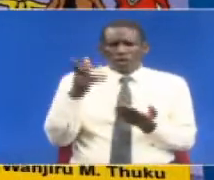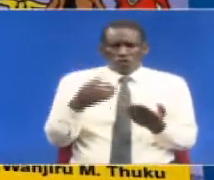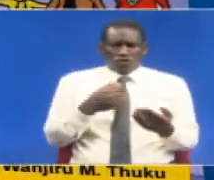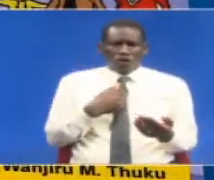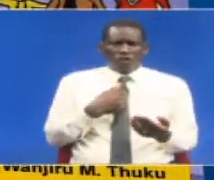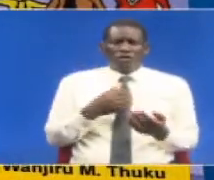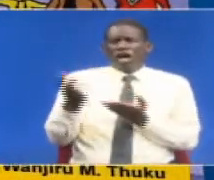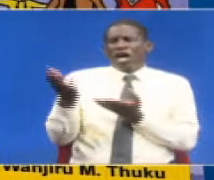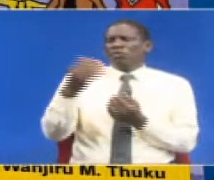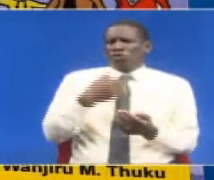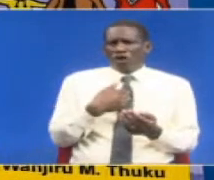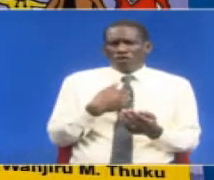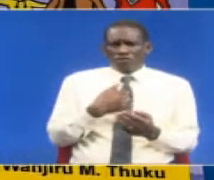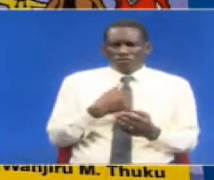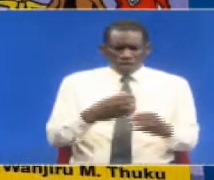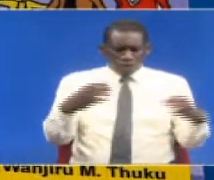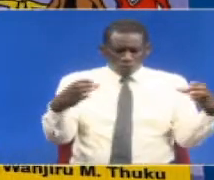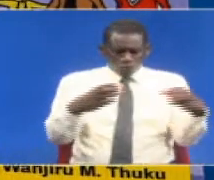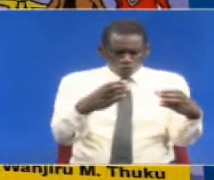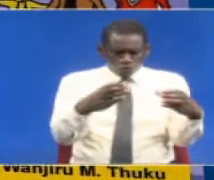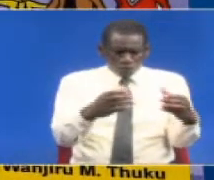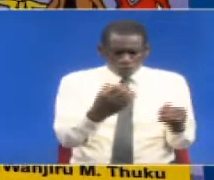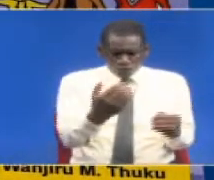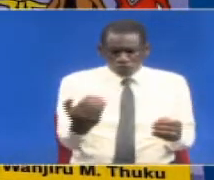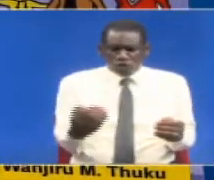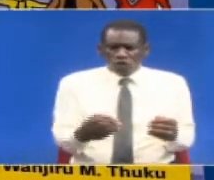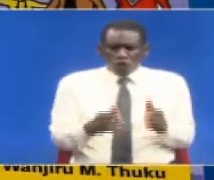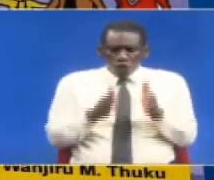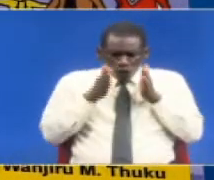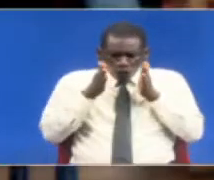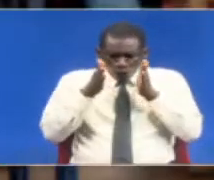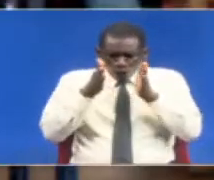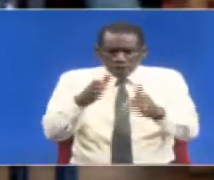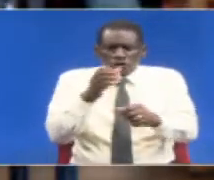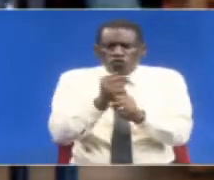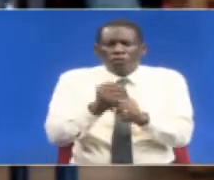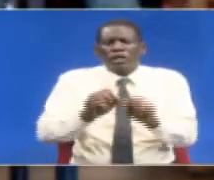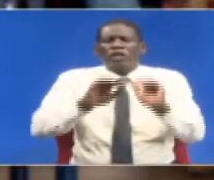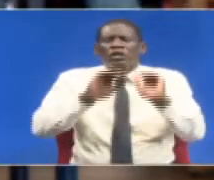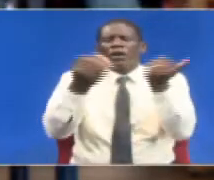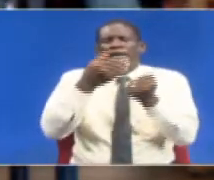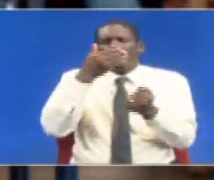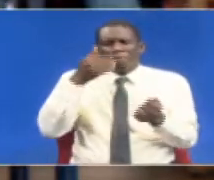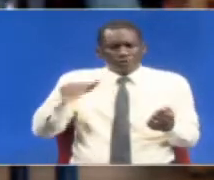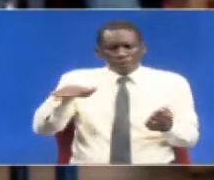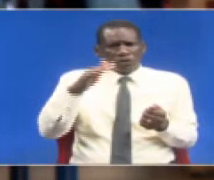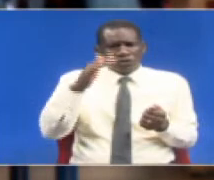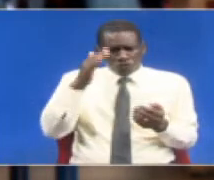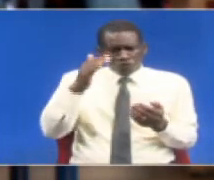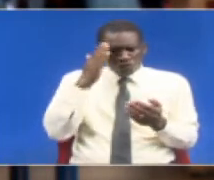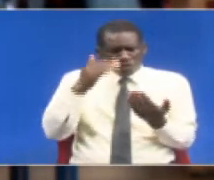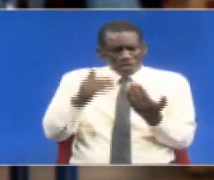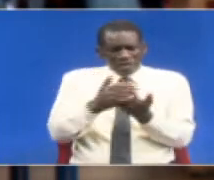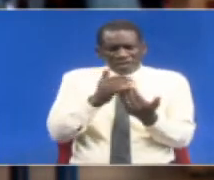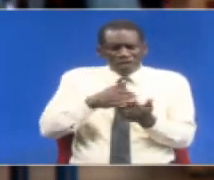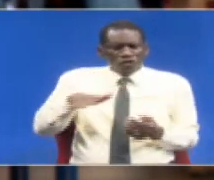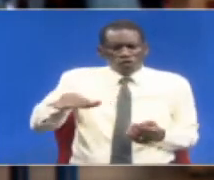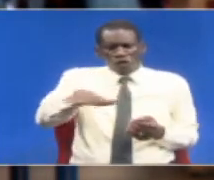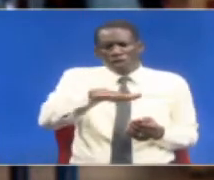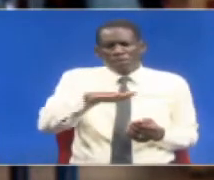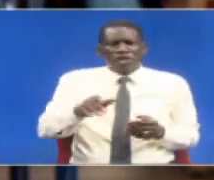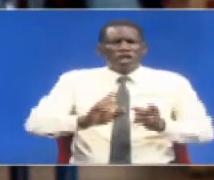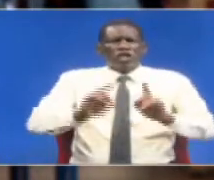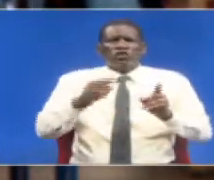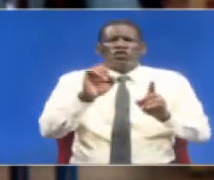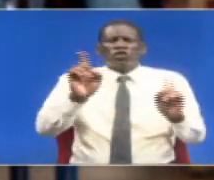having a generation that is so focused on making the world a better place. You know, caring for the environment. It's not just